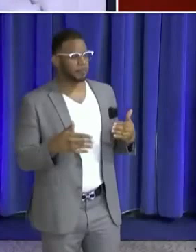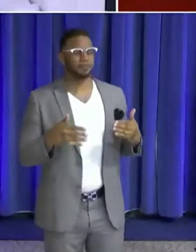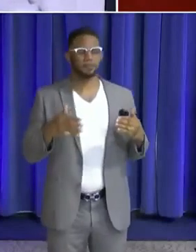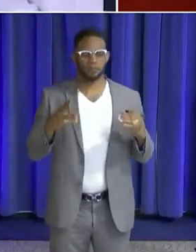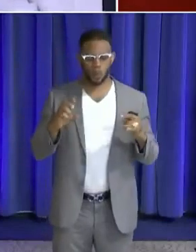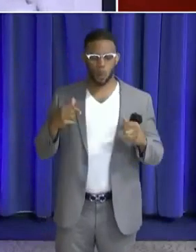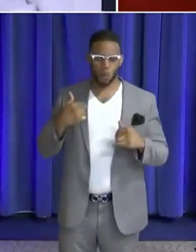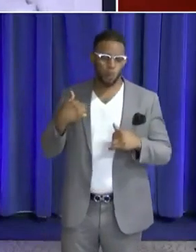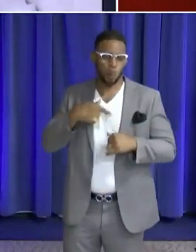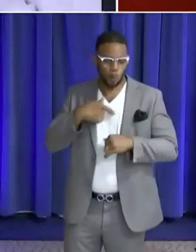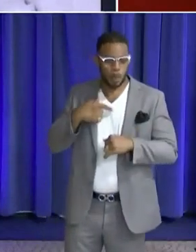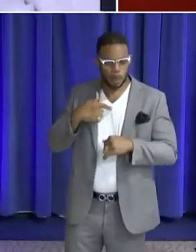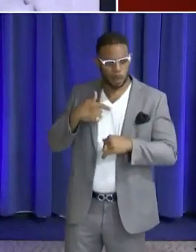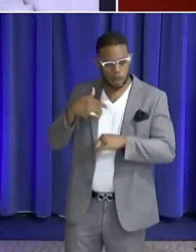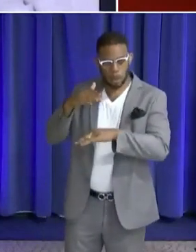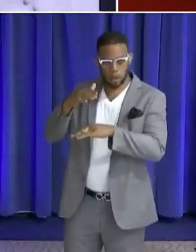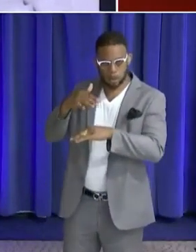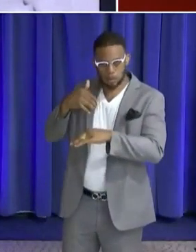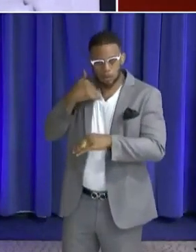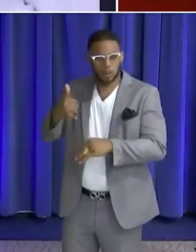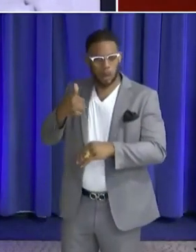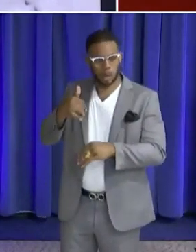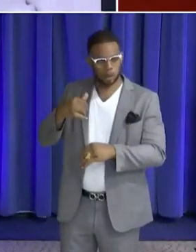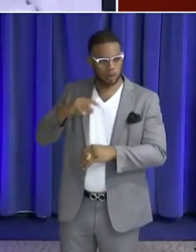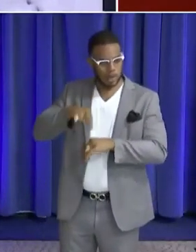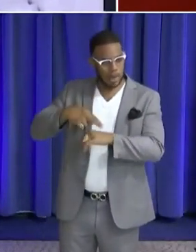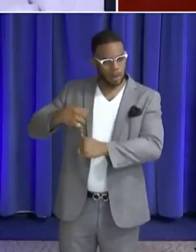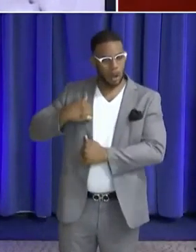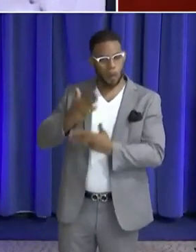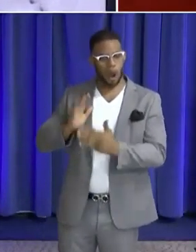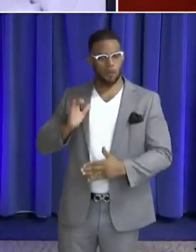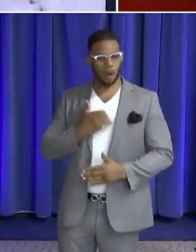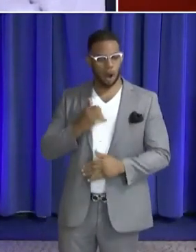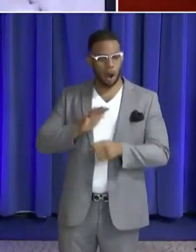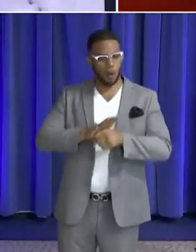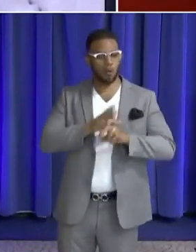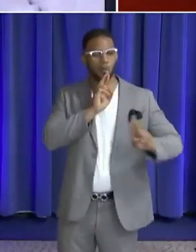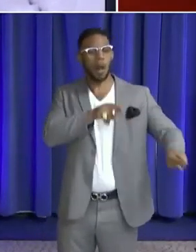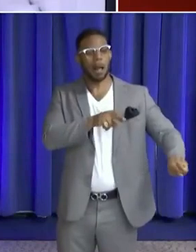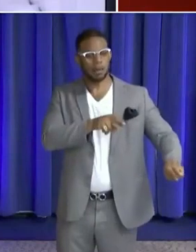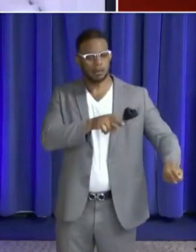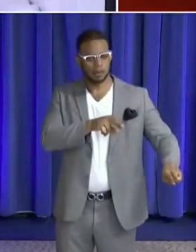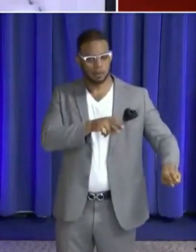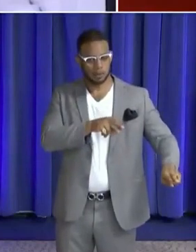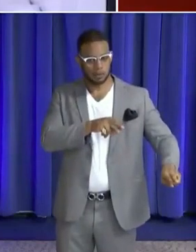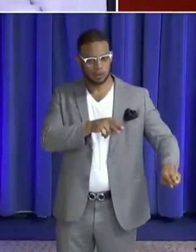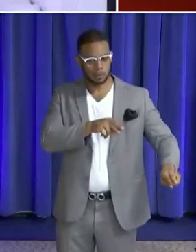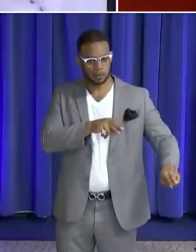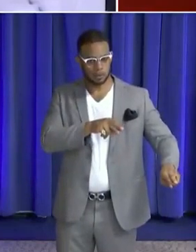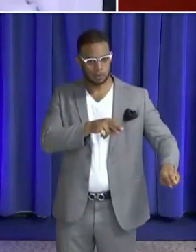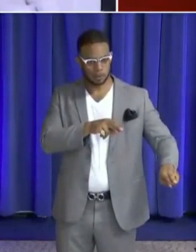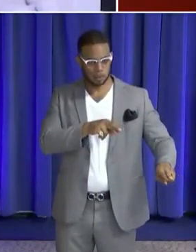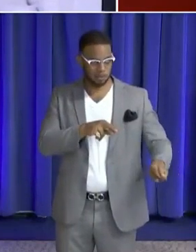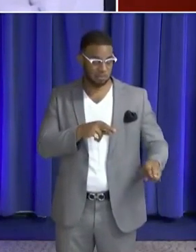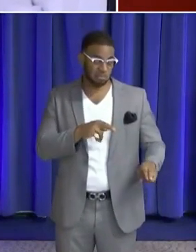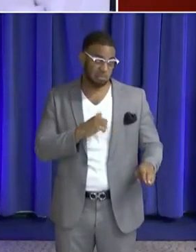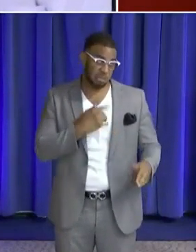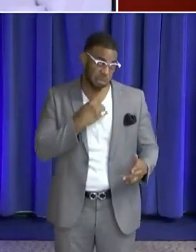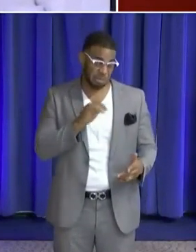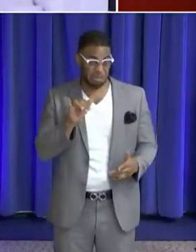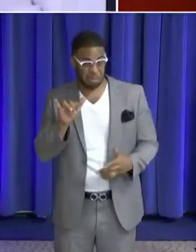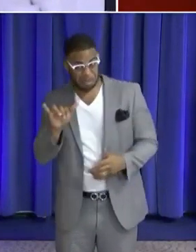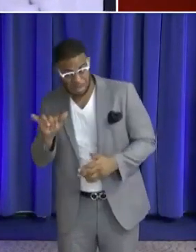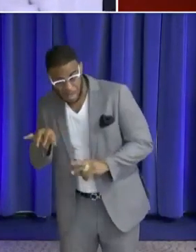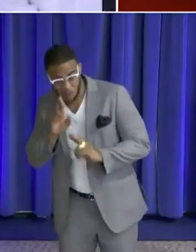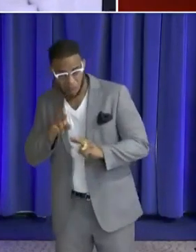We called up the Guard, as you know, as part of our COVID response. I would say that